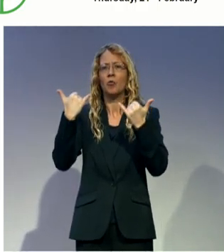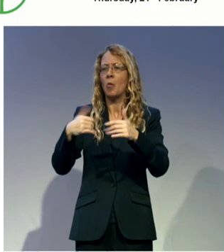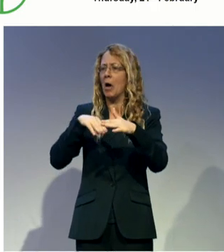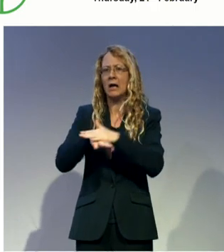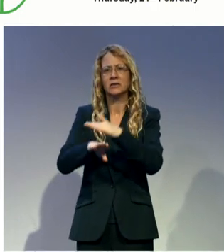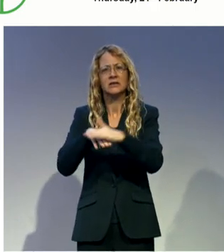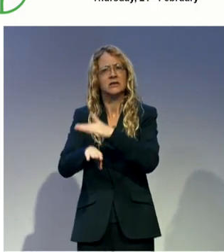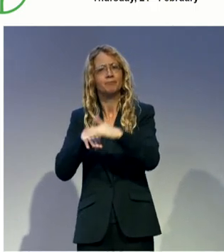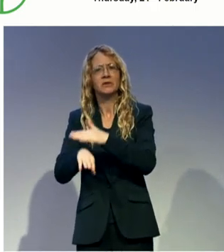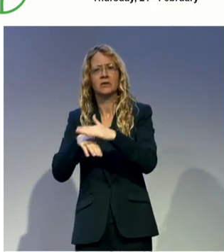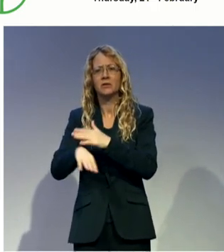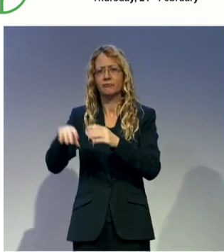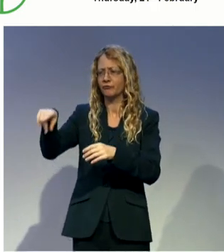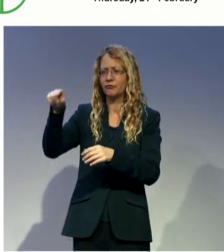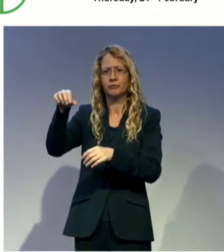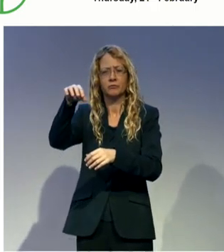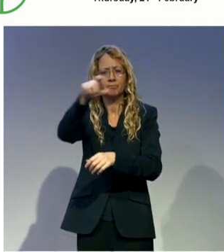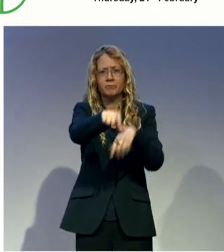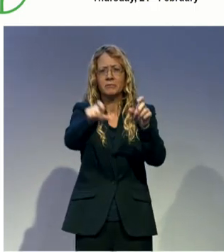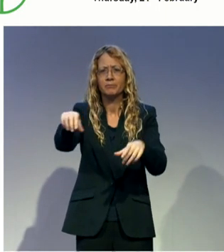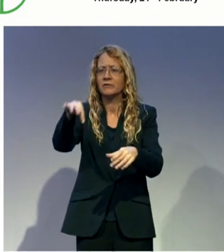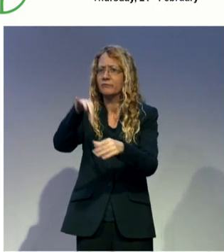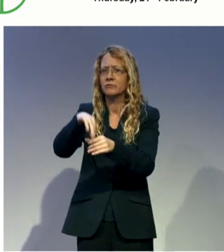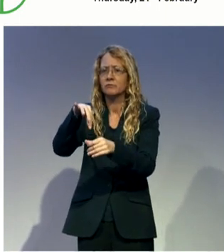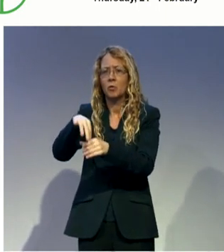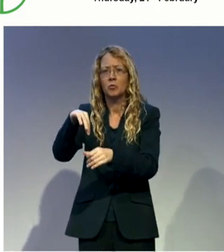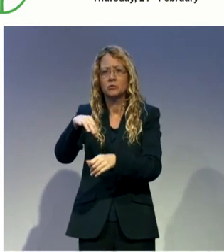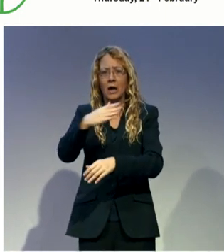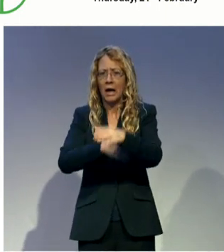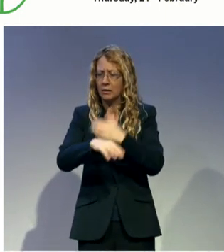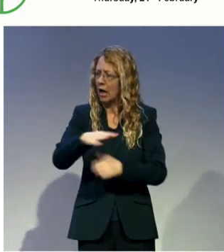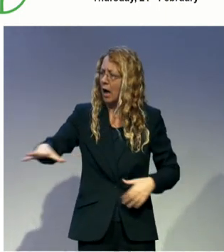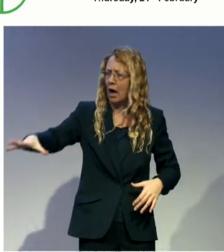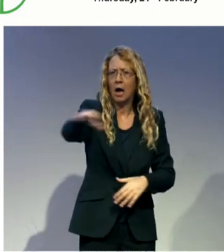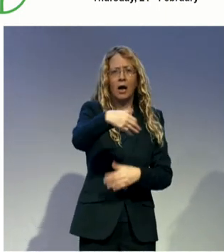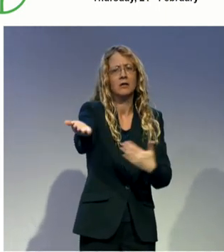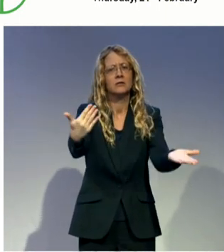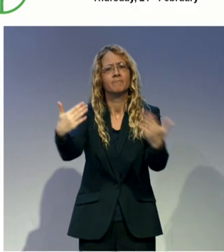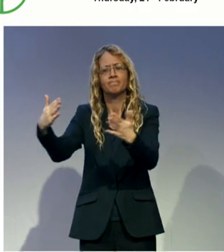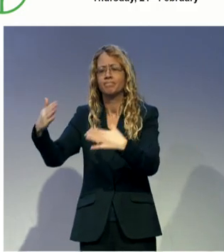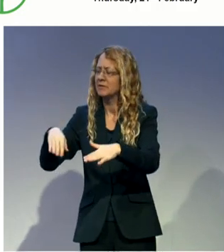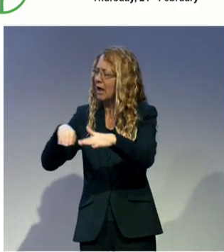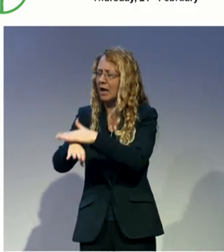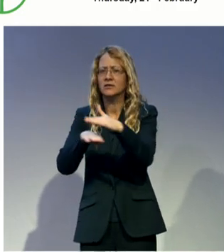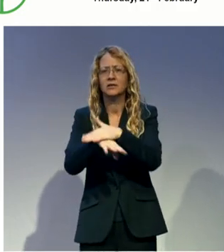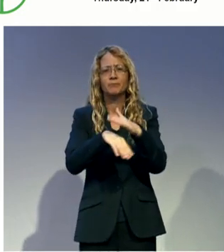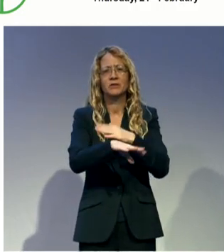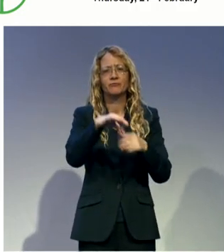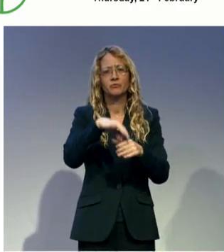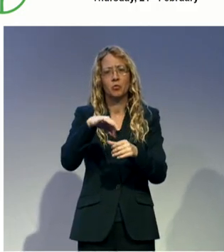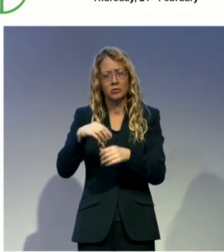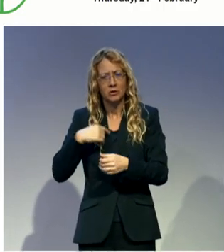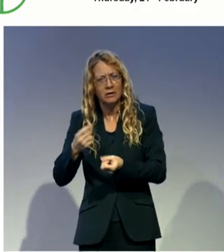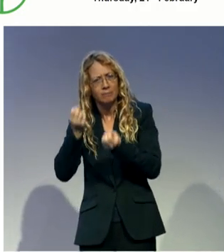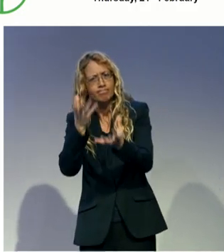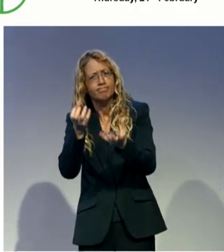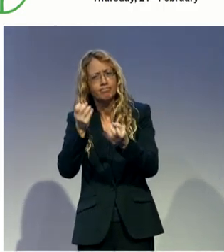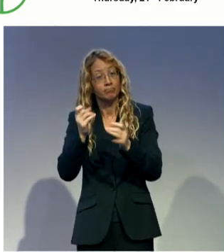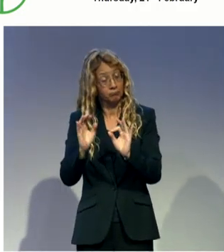with disabilities, accessible election. That is good, because the